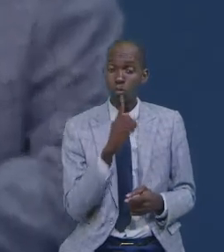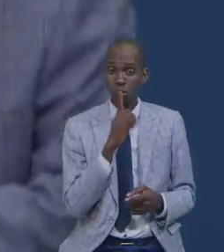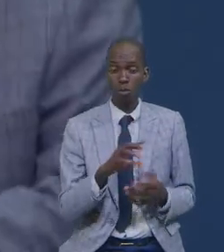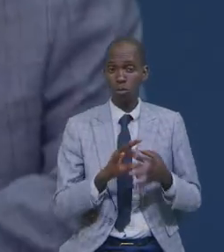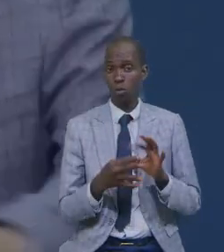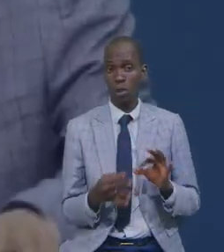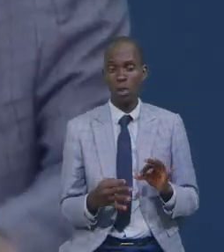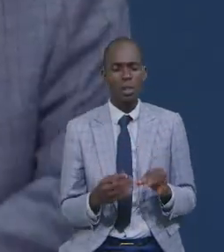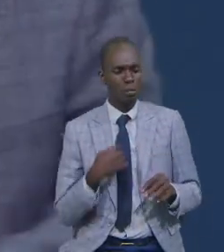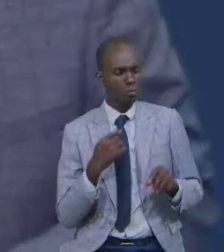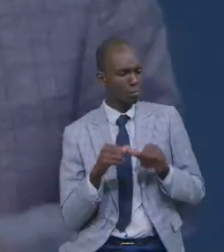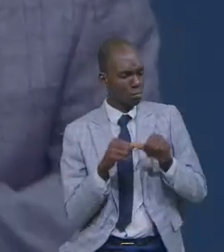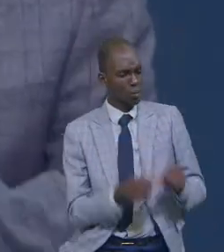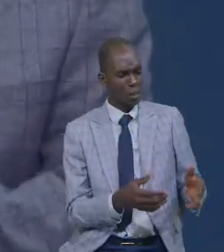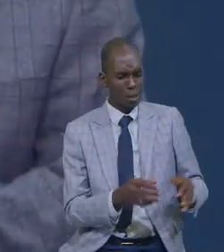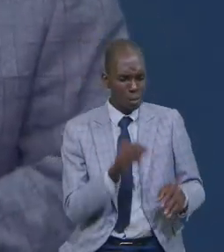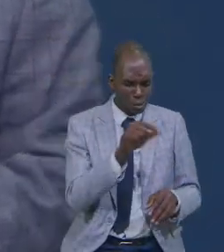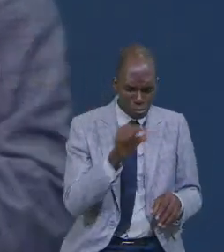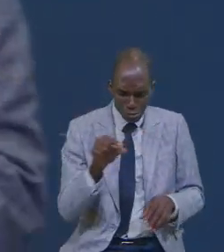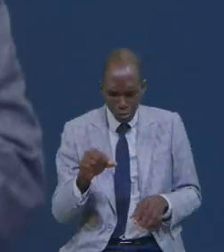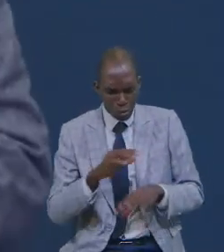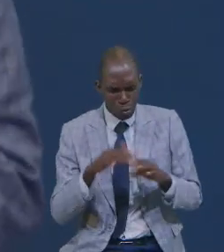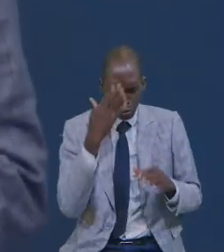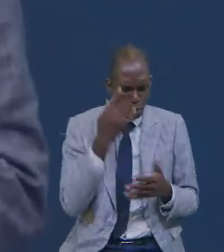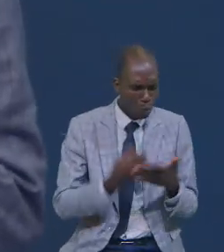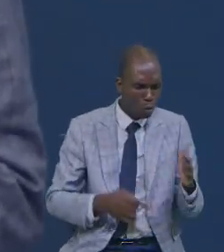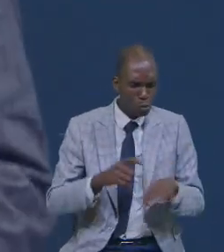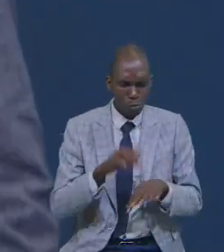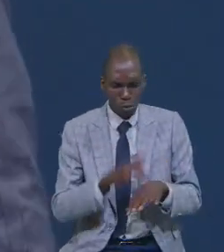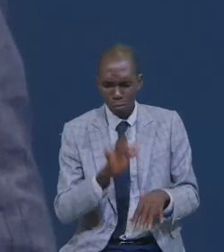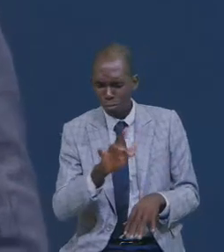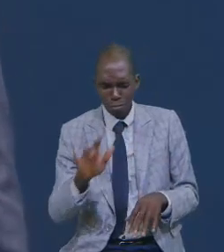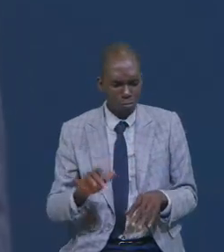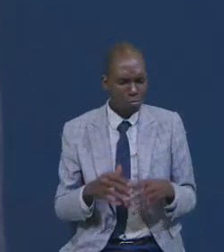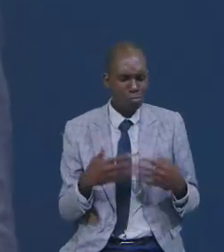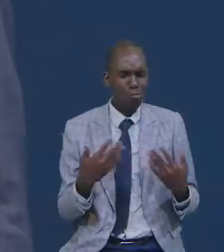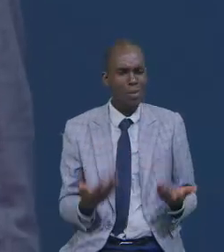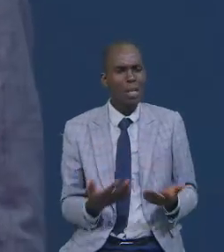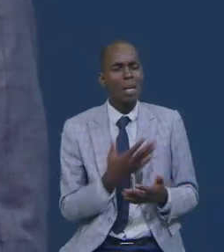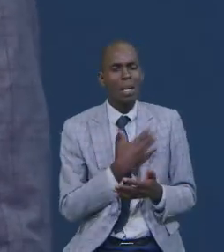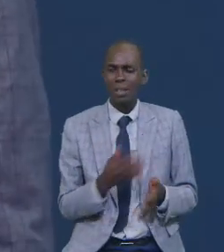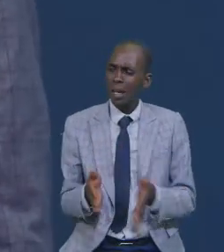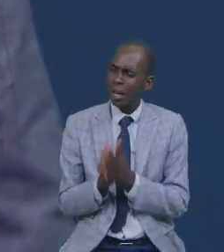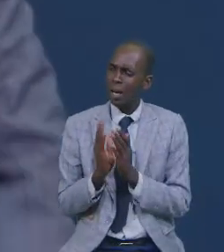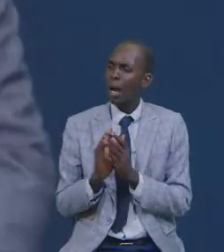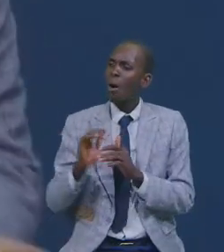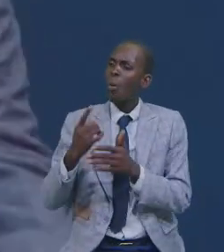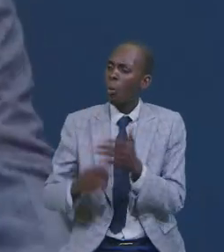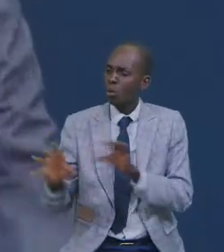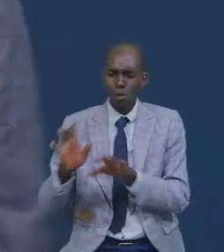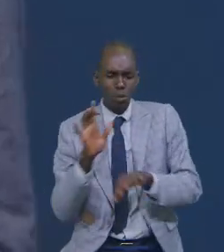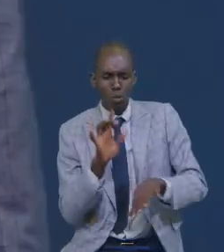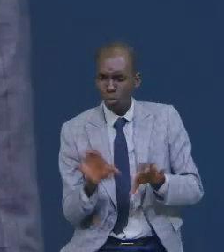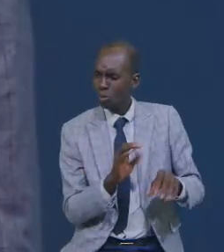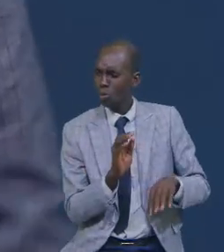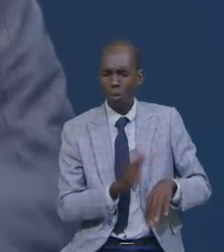I've shaken this and shaken that and all that. And so he asked the man, what did you do? How did